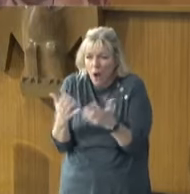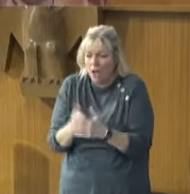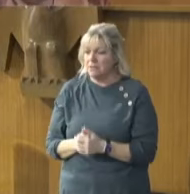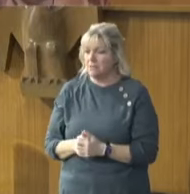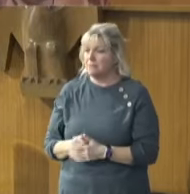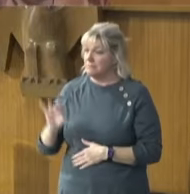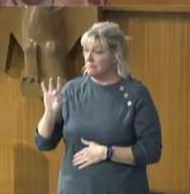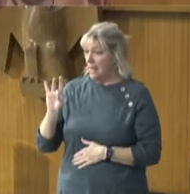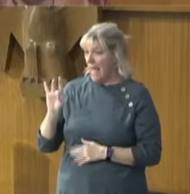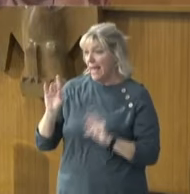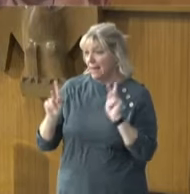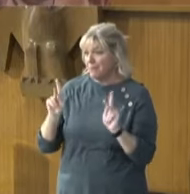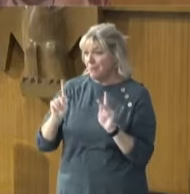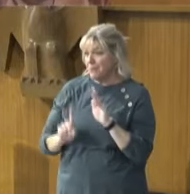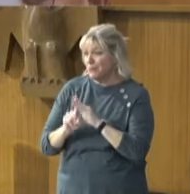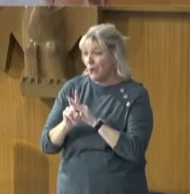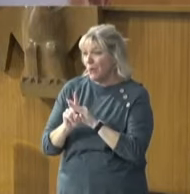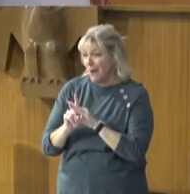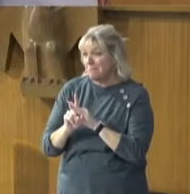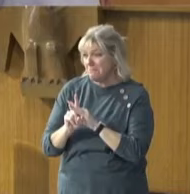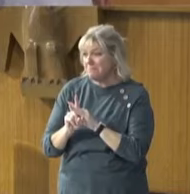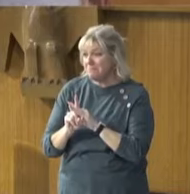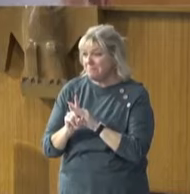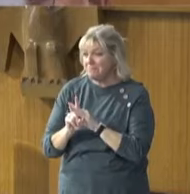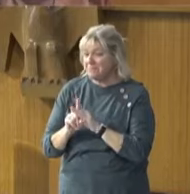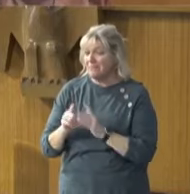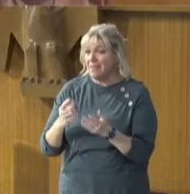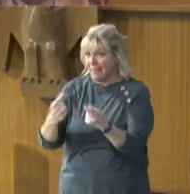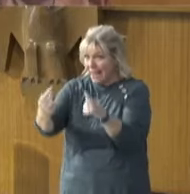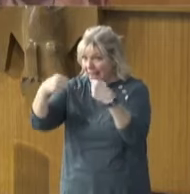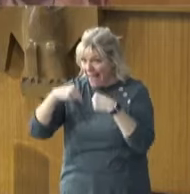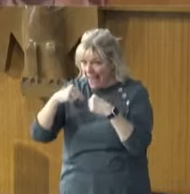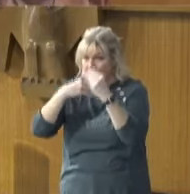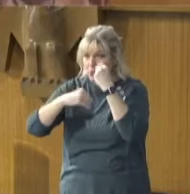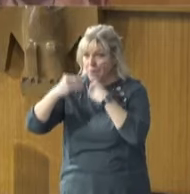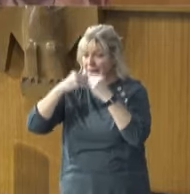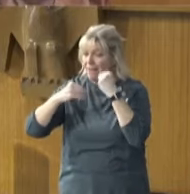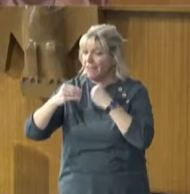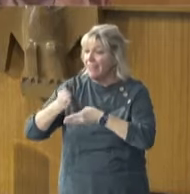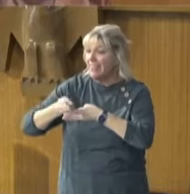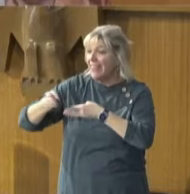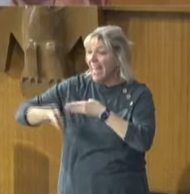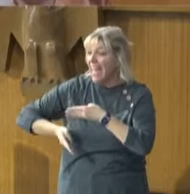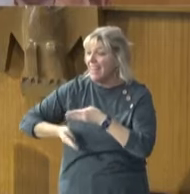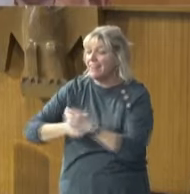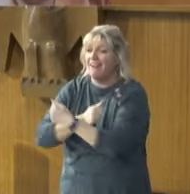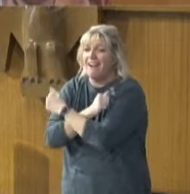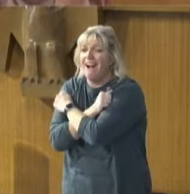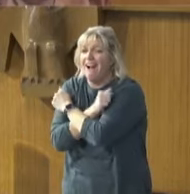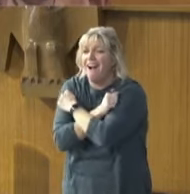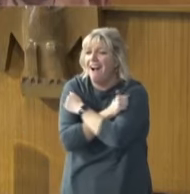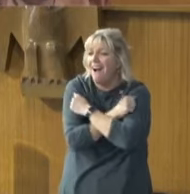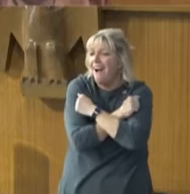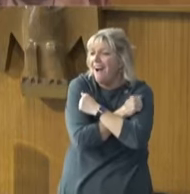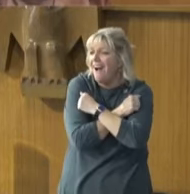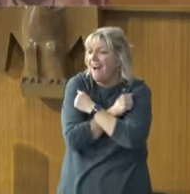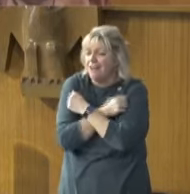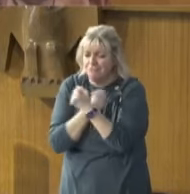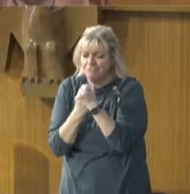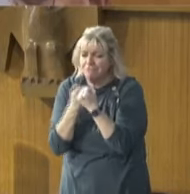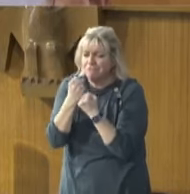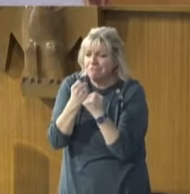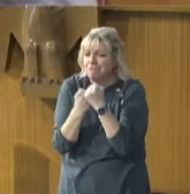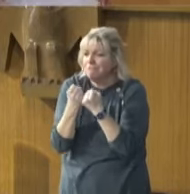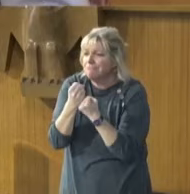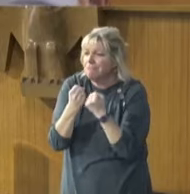eight pastors took us up on the invitation and they came to the meal and it ended with hugs, hugs, and expressions of mutual support.